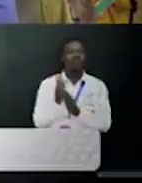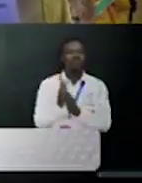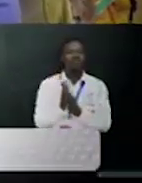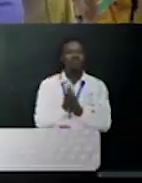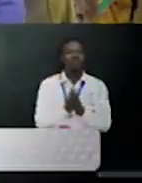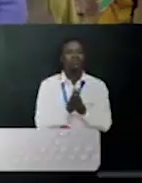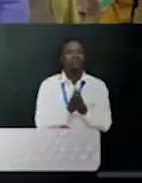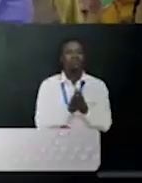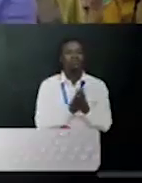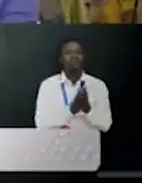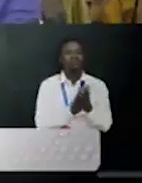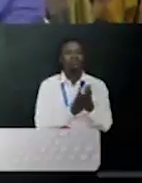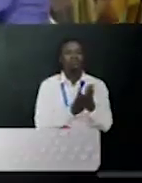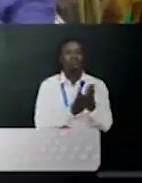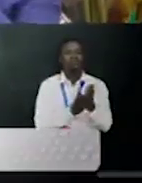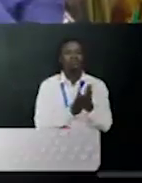know your